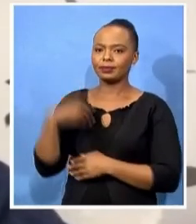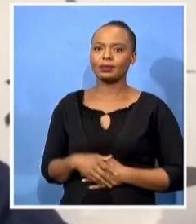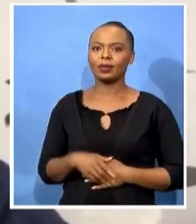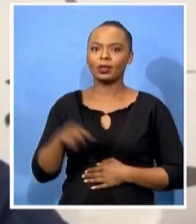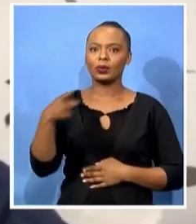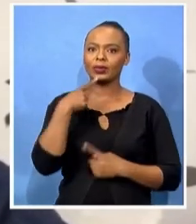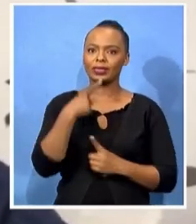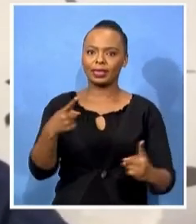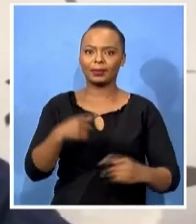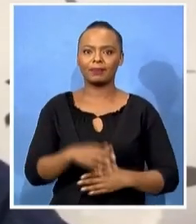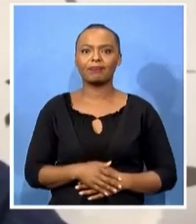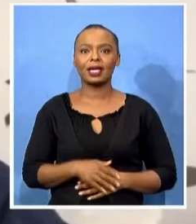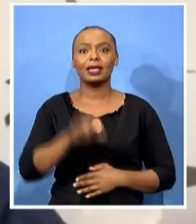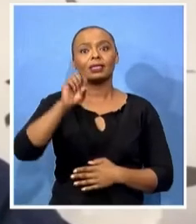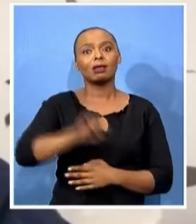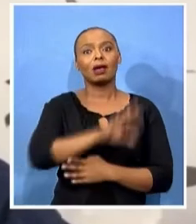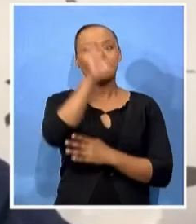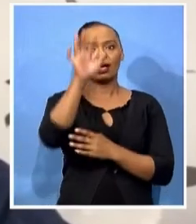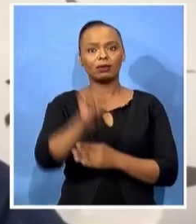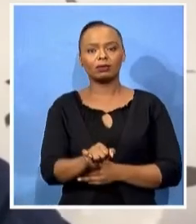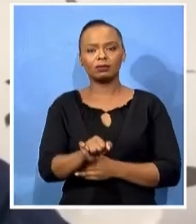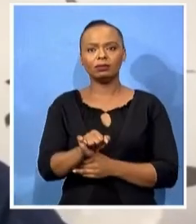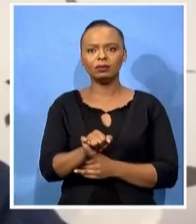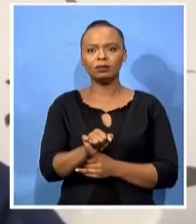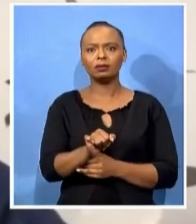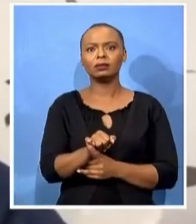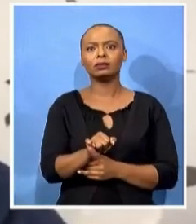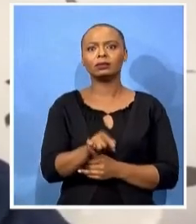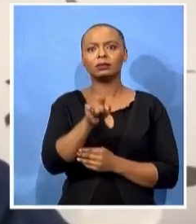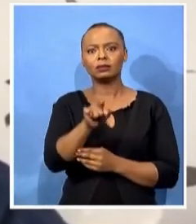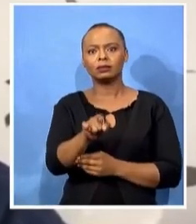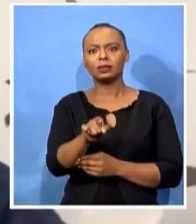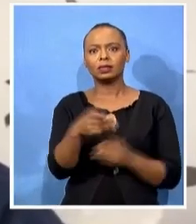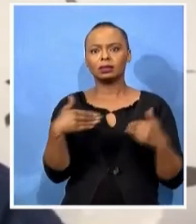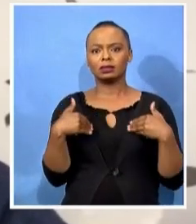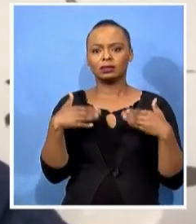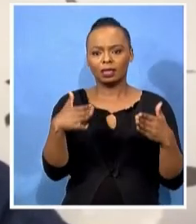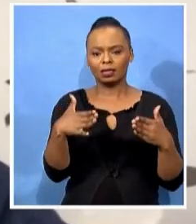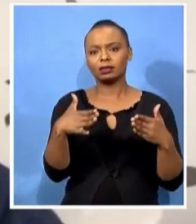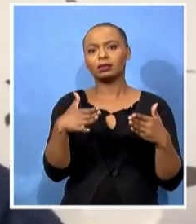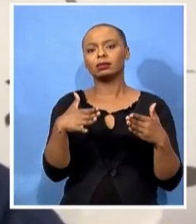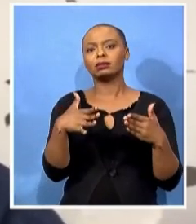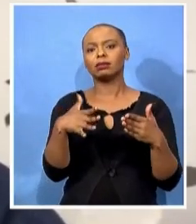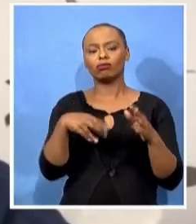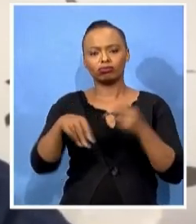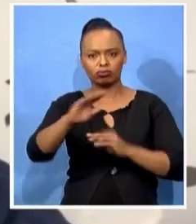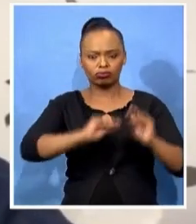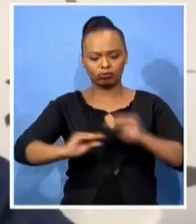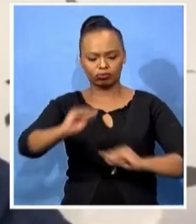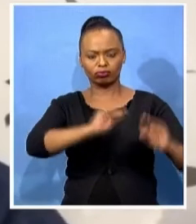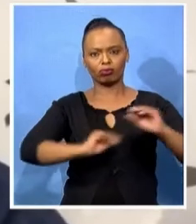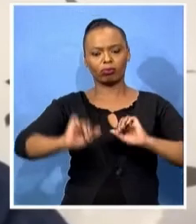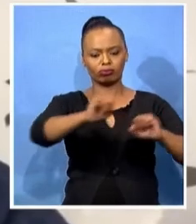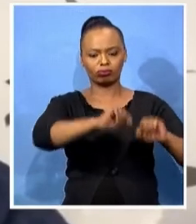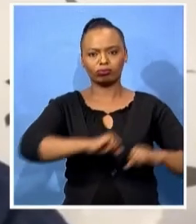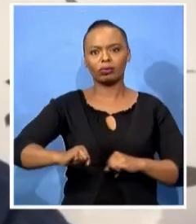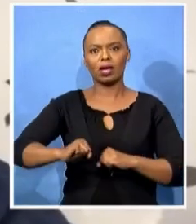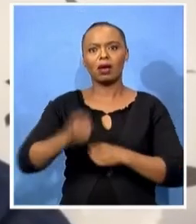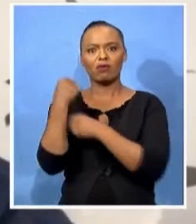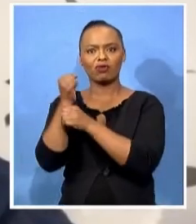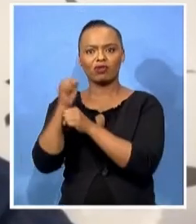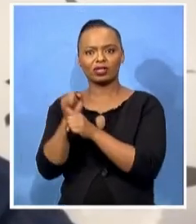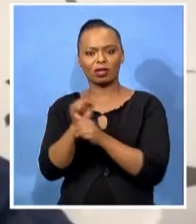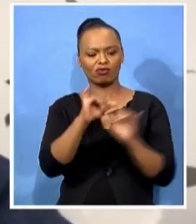gun-shy of starting bilateral negotiations with vaccine manufacturers, and that, in fact, you